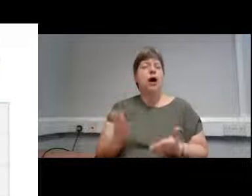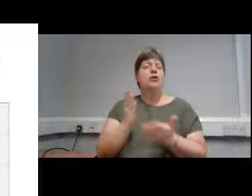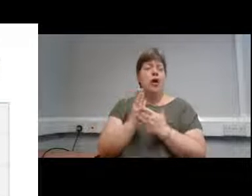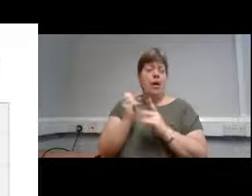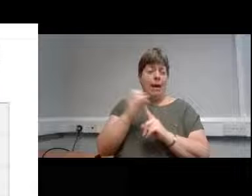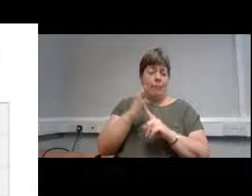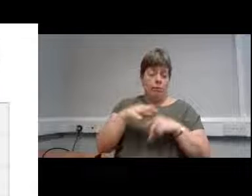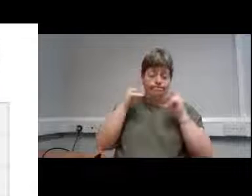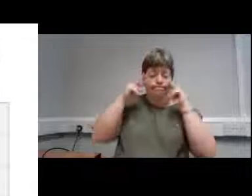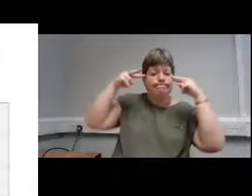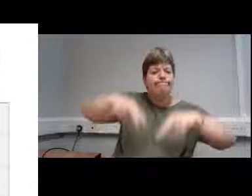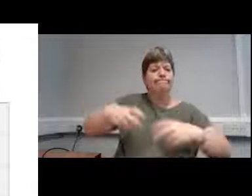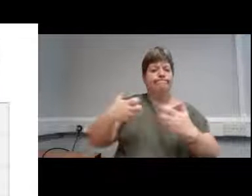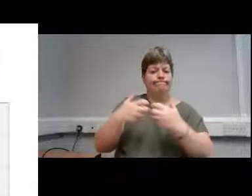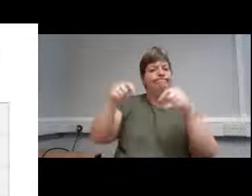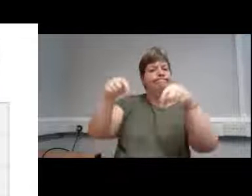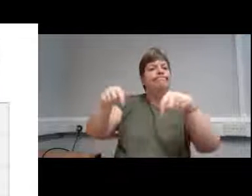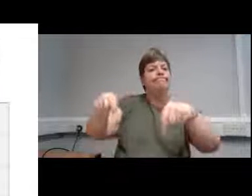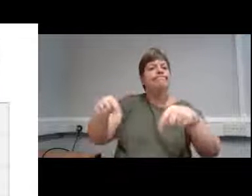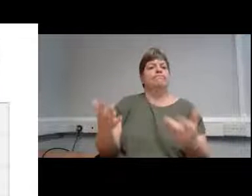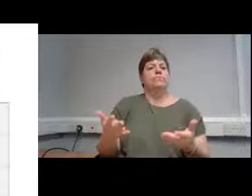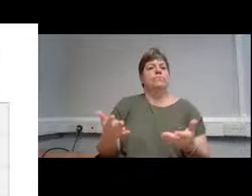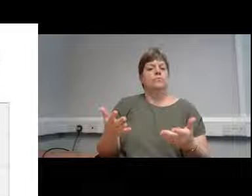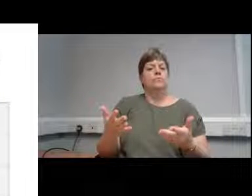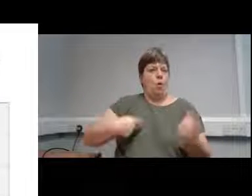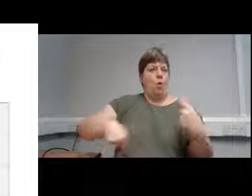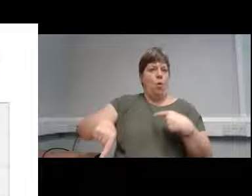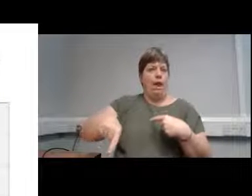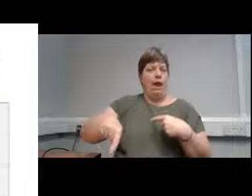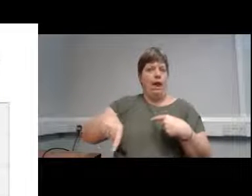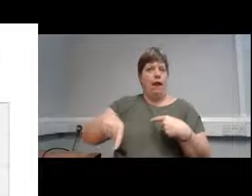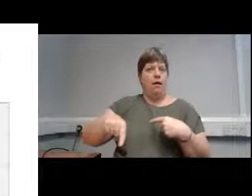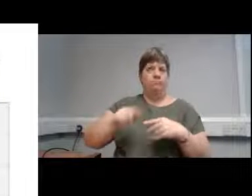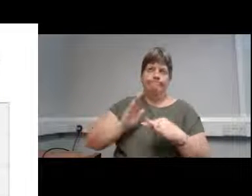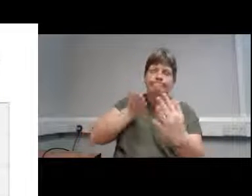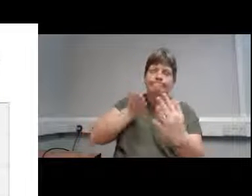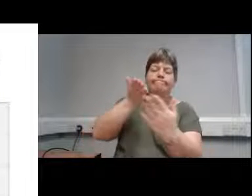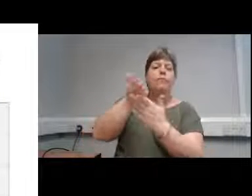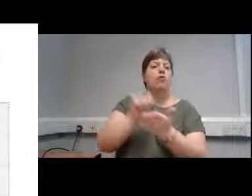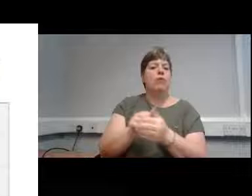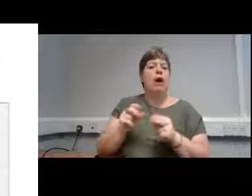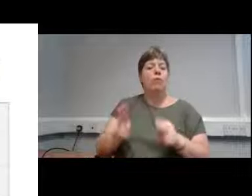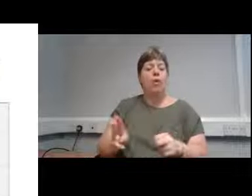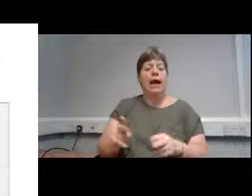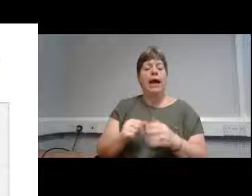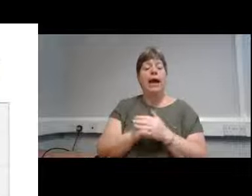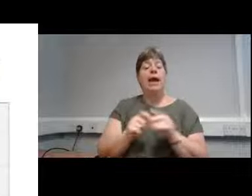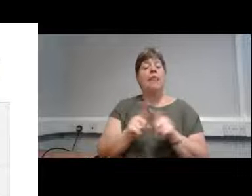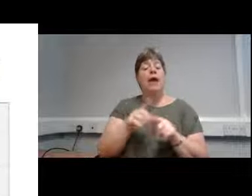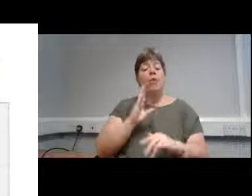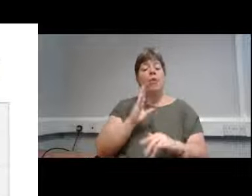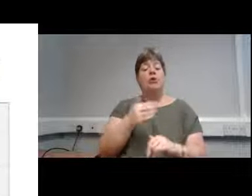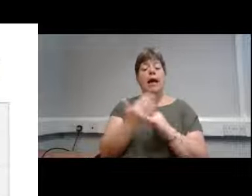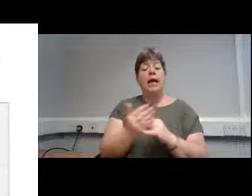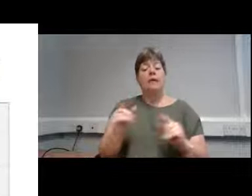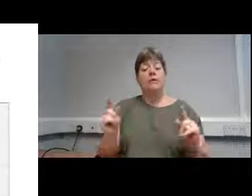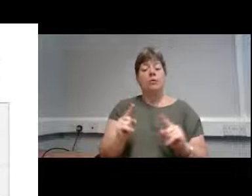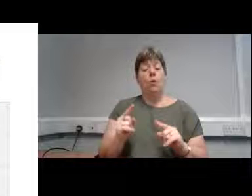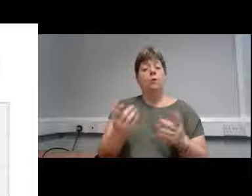at this, and we are going in a good direction. And then I just wanted to end on really